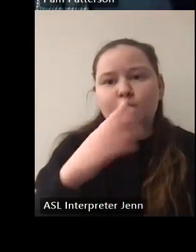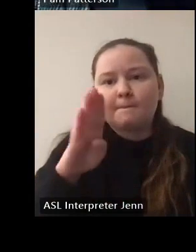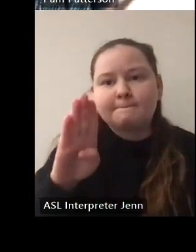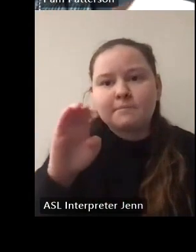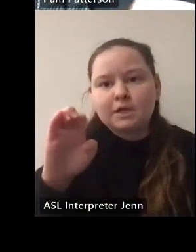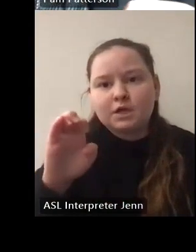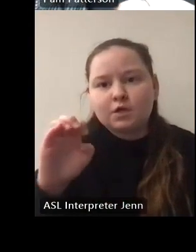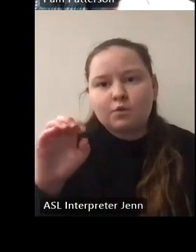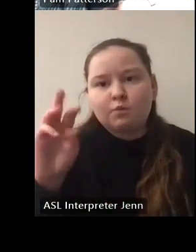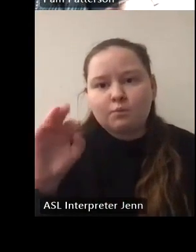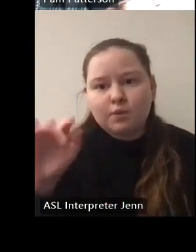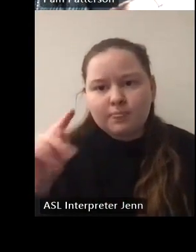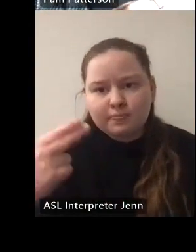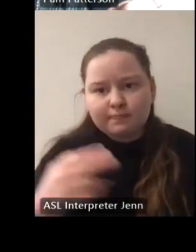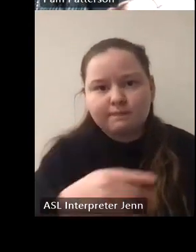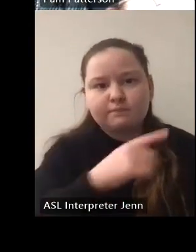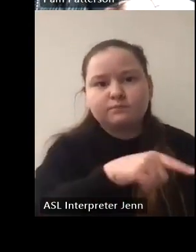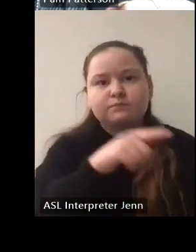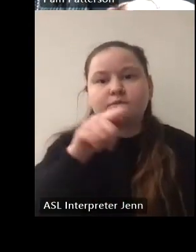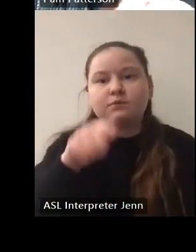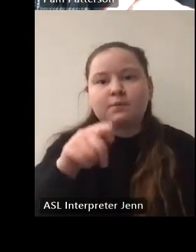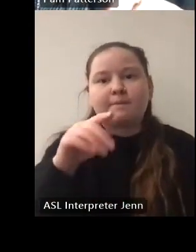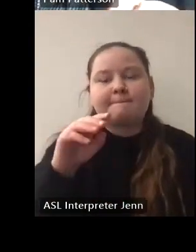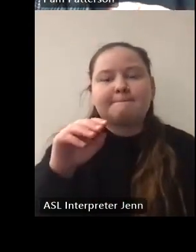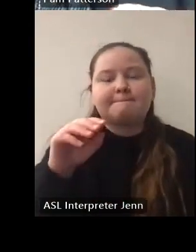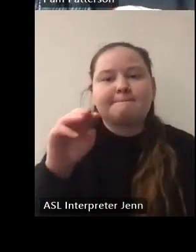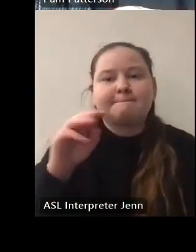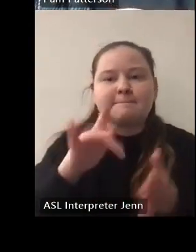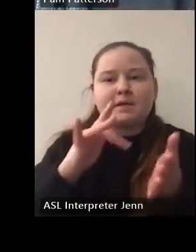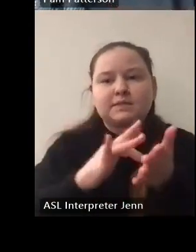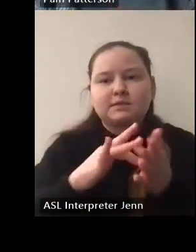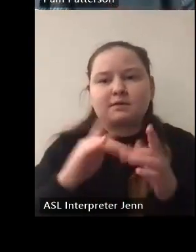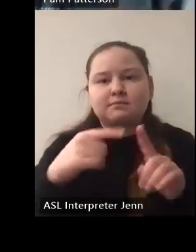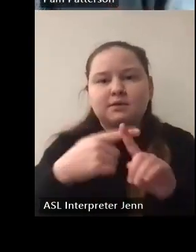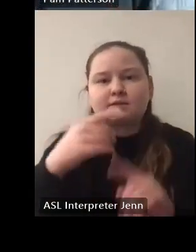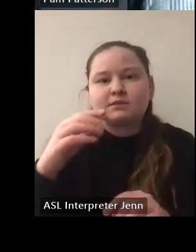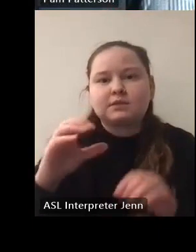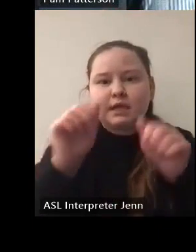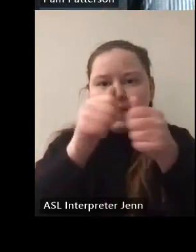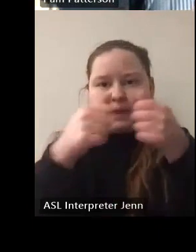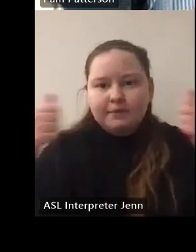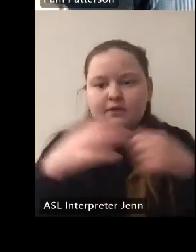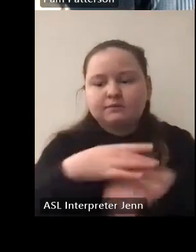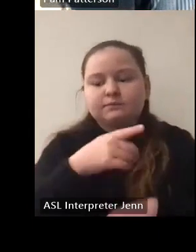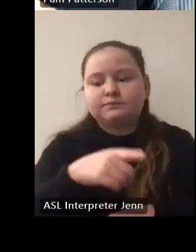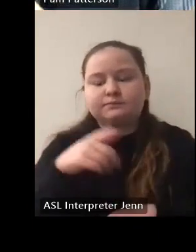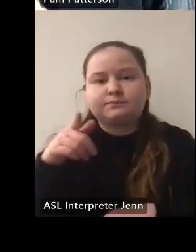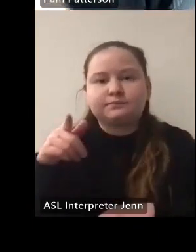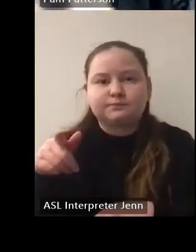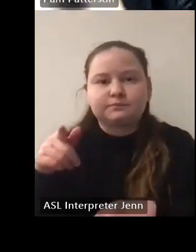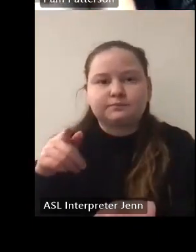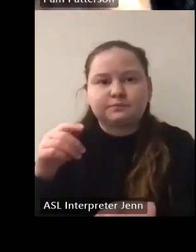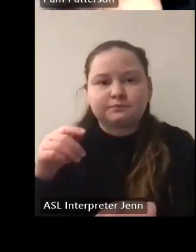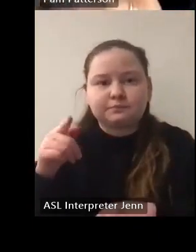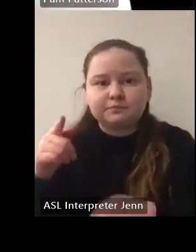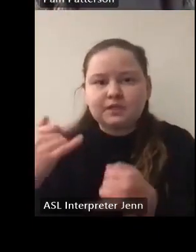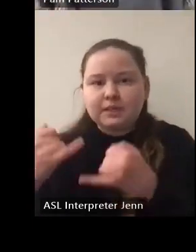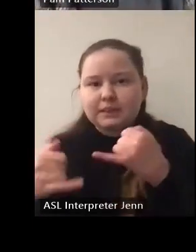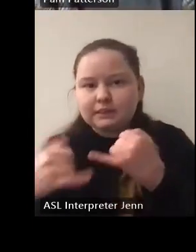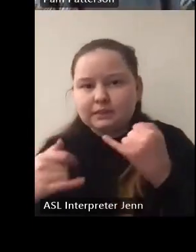Medicine Plus Cabinet was at 113 Research, and As Is was in the little gallery space